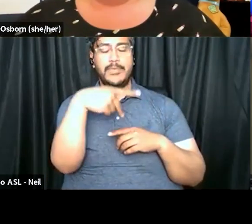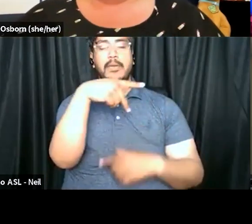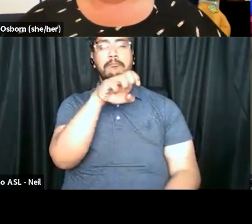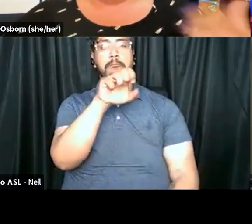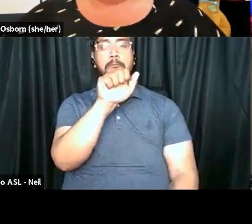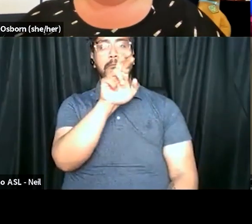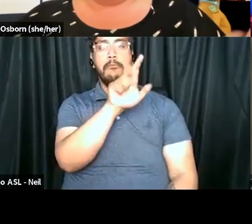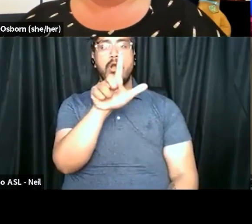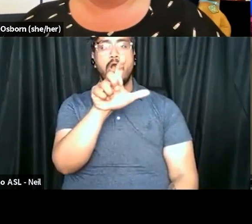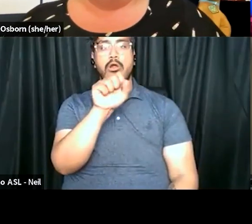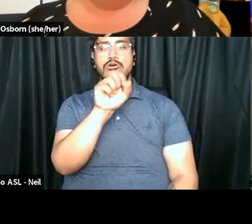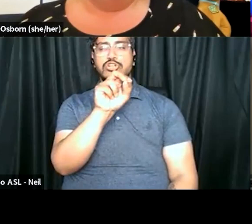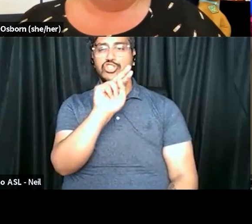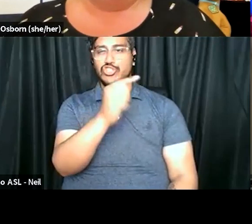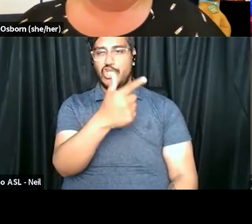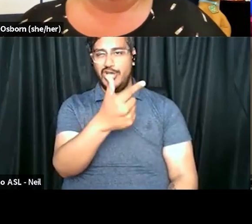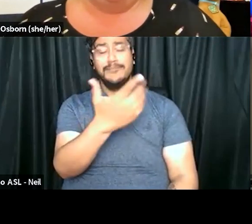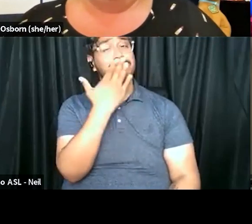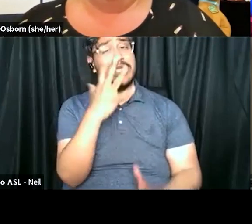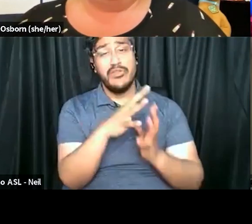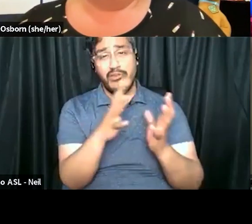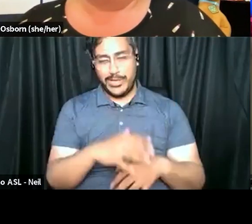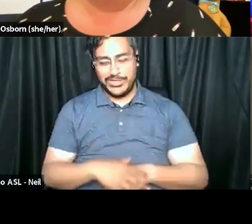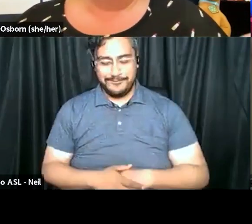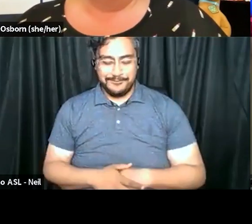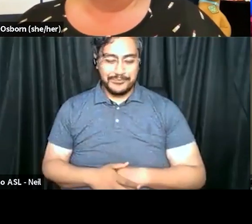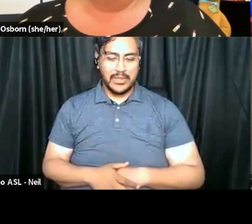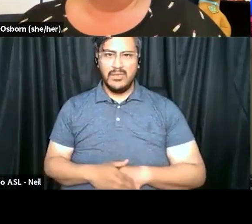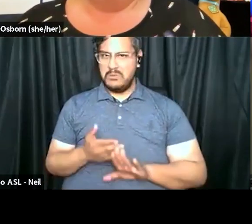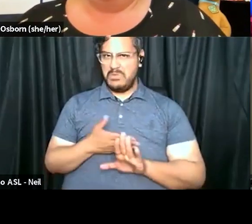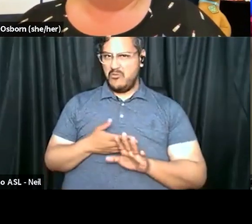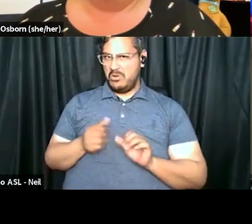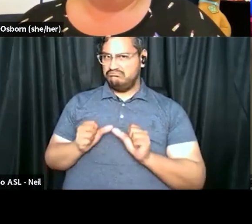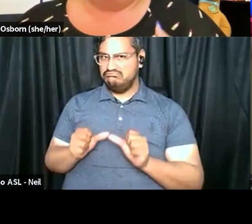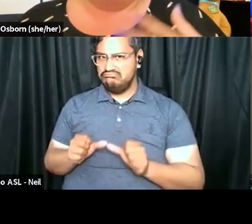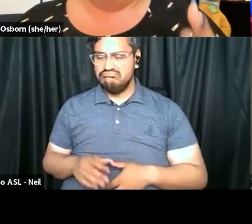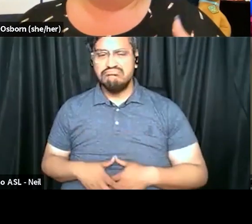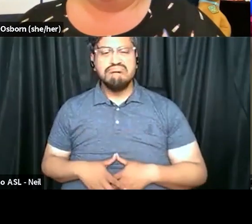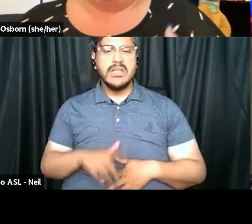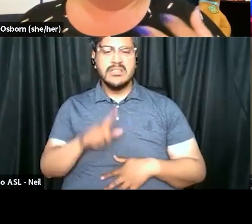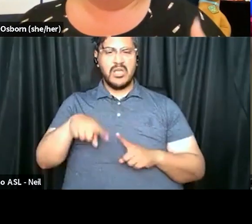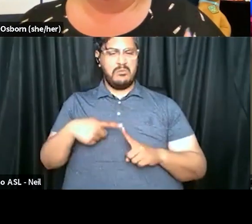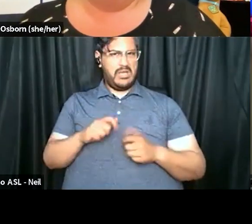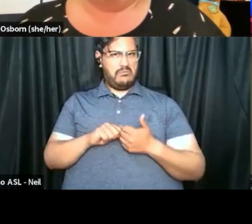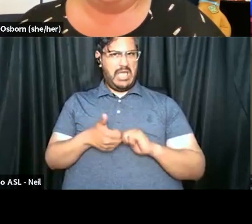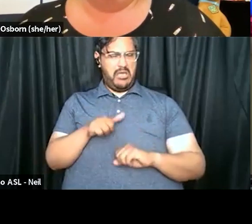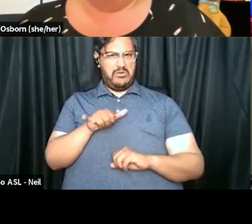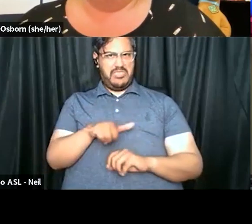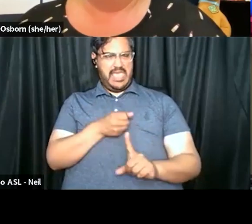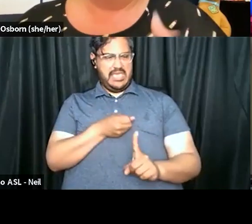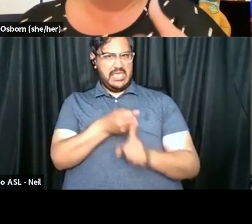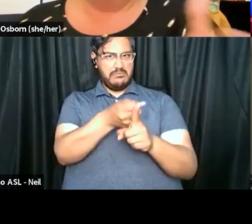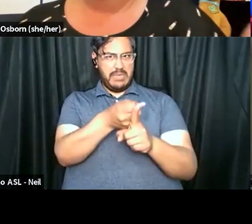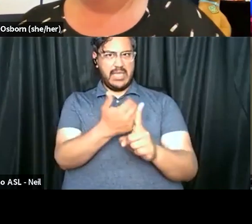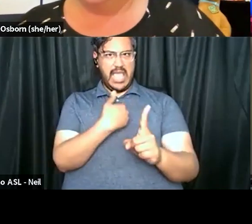just before we get into reading, let's spend a couple more minutes talking about the impact that the Fat Poet Society itself has had on